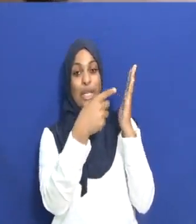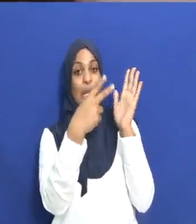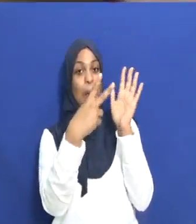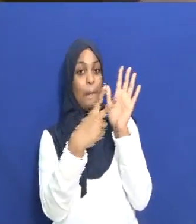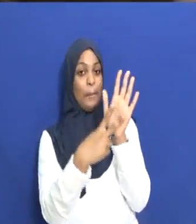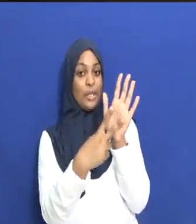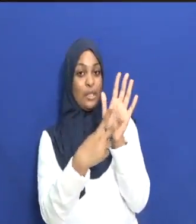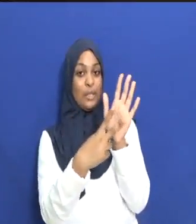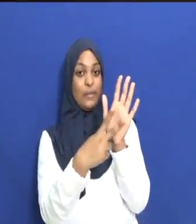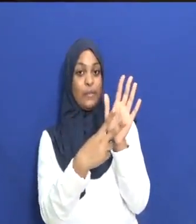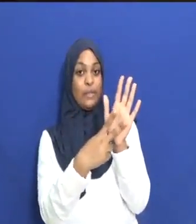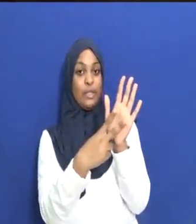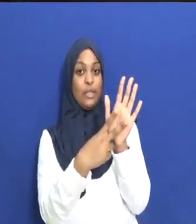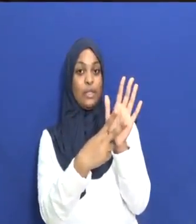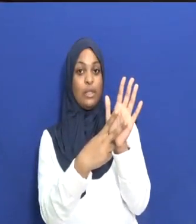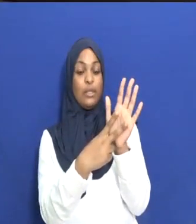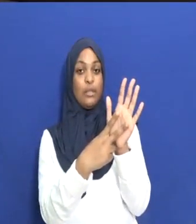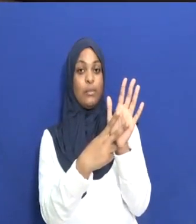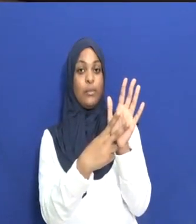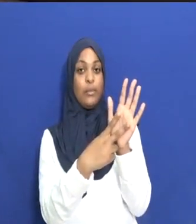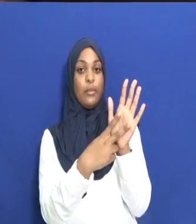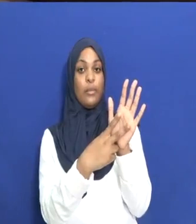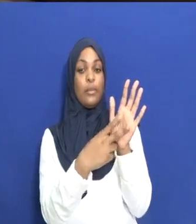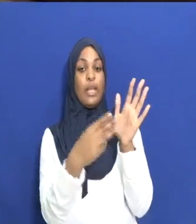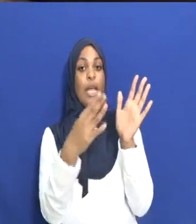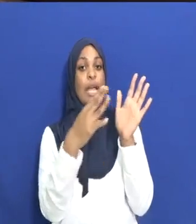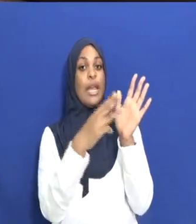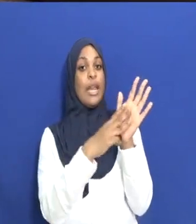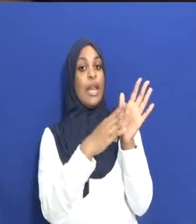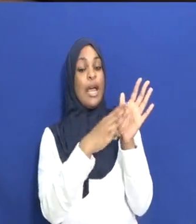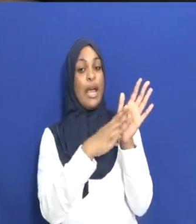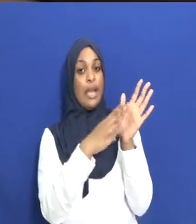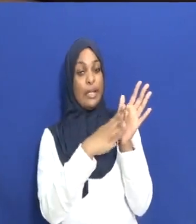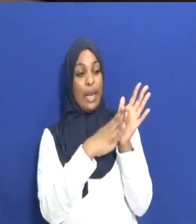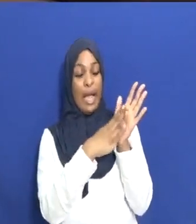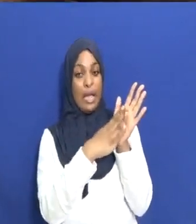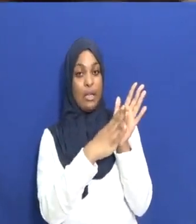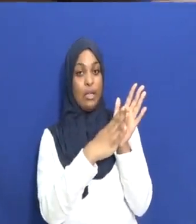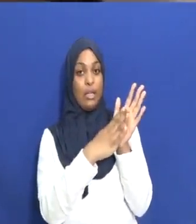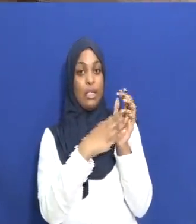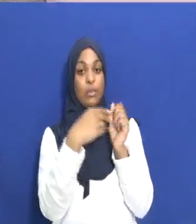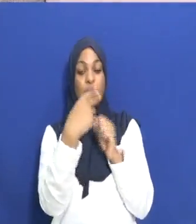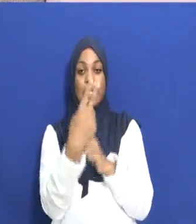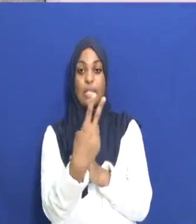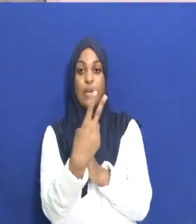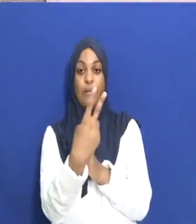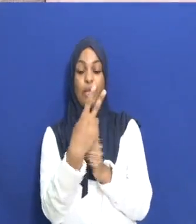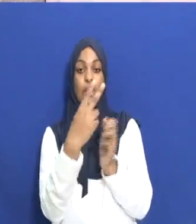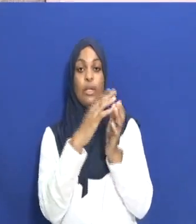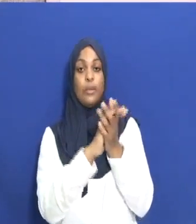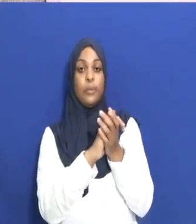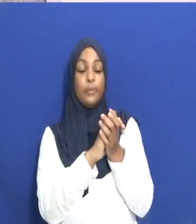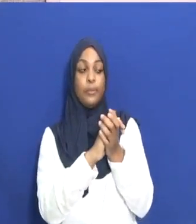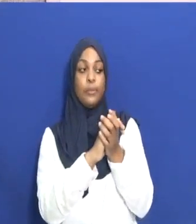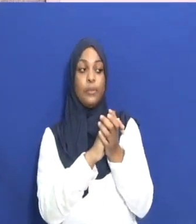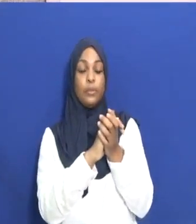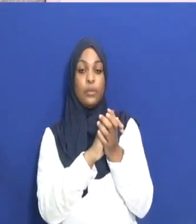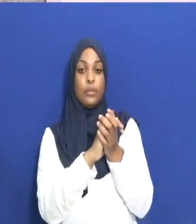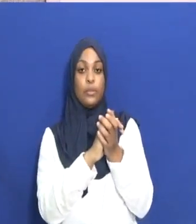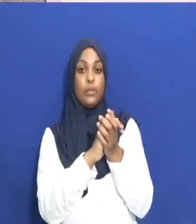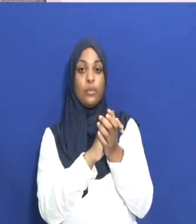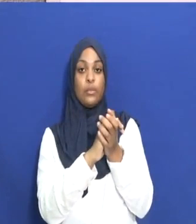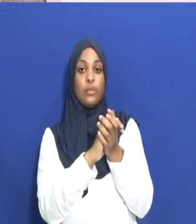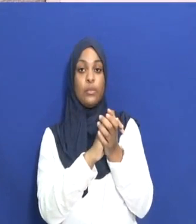So it is 9, but to the power or to the exponent of 7. Now 9